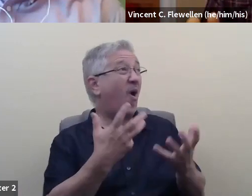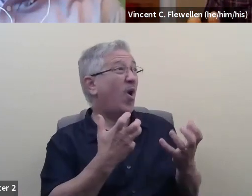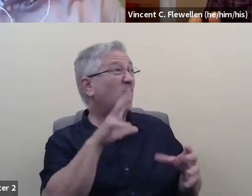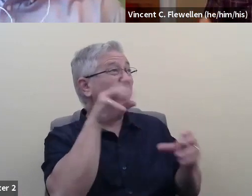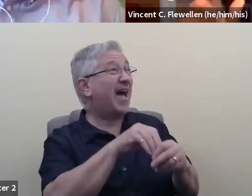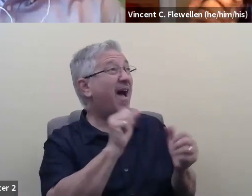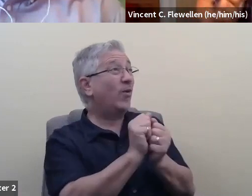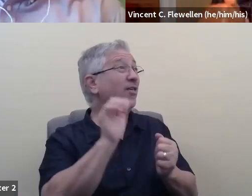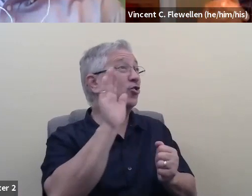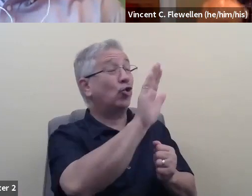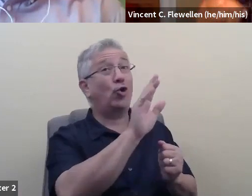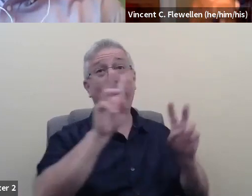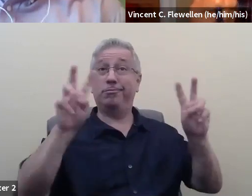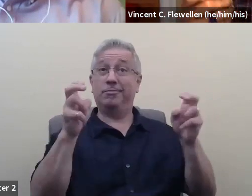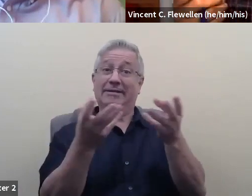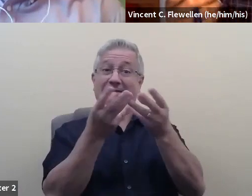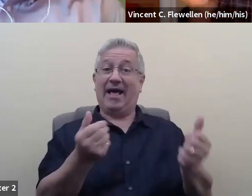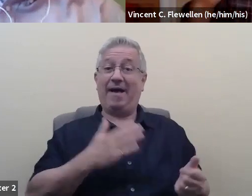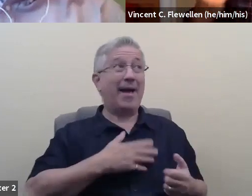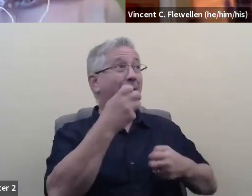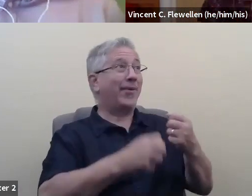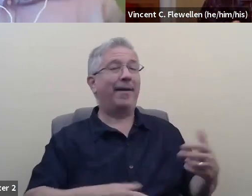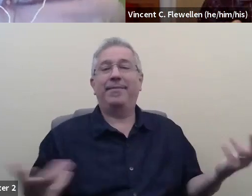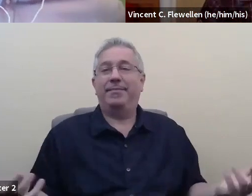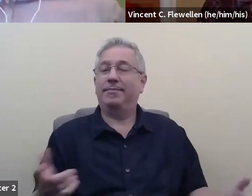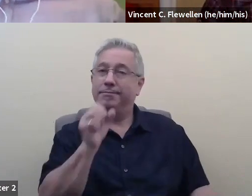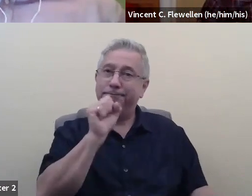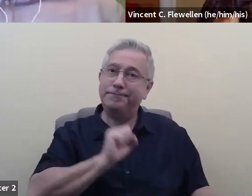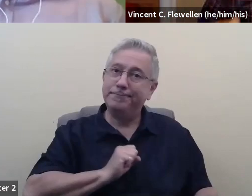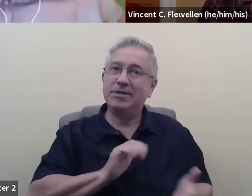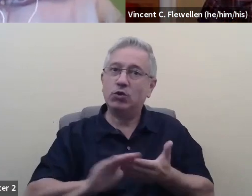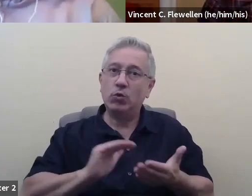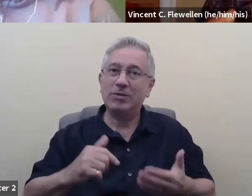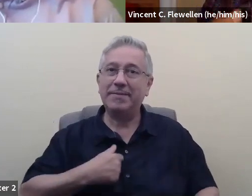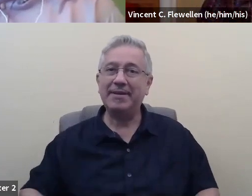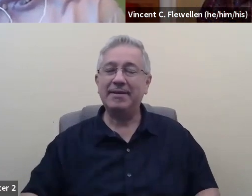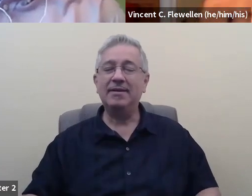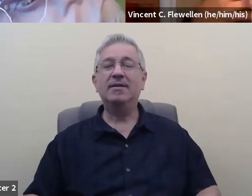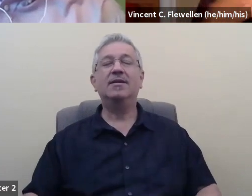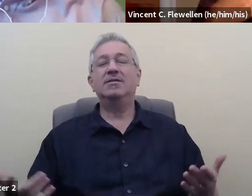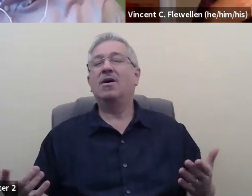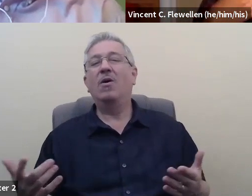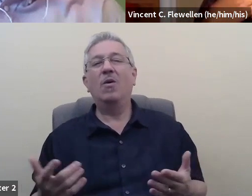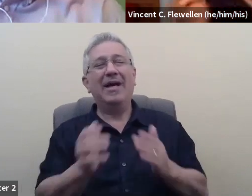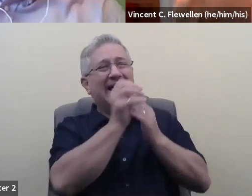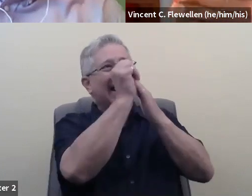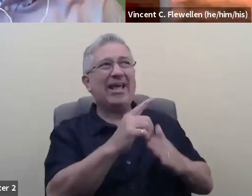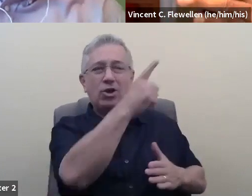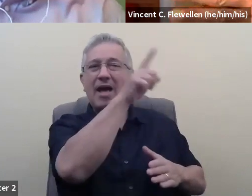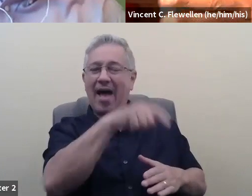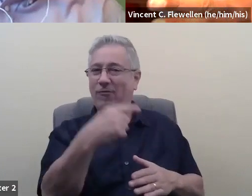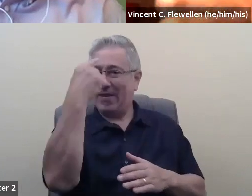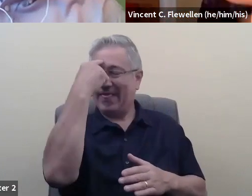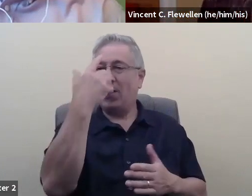it, right? And so first, I think the place of employment and the leaders there need to really do some of